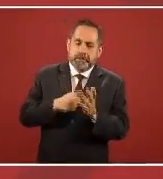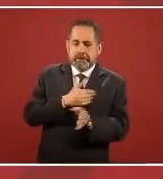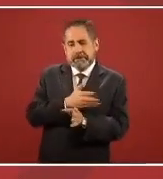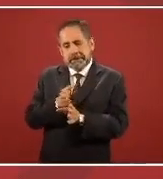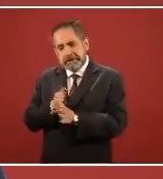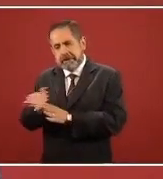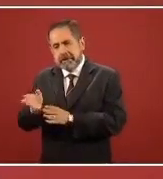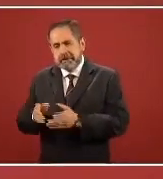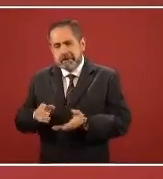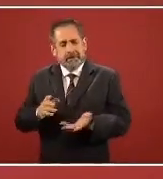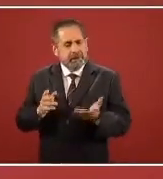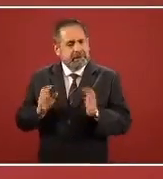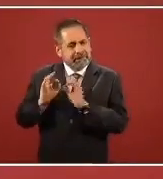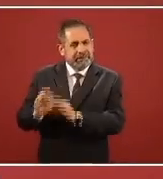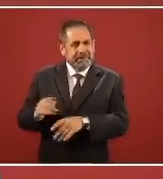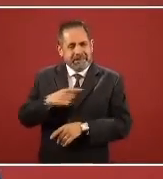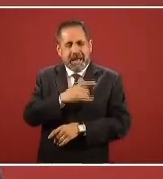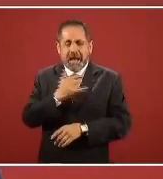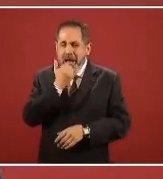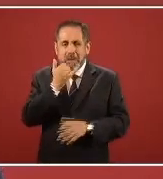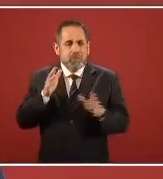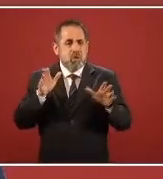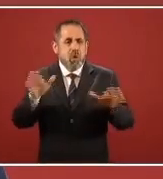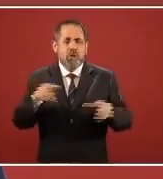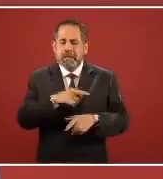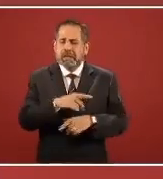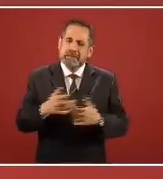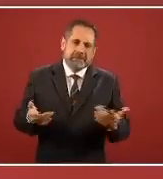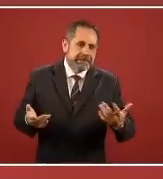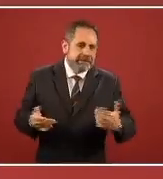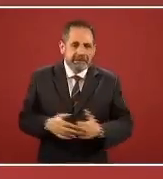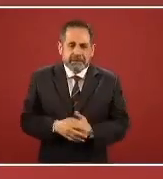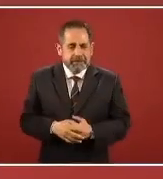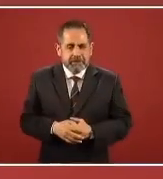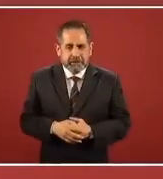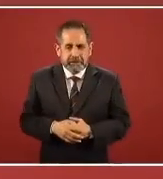Lo del avión que tenemos que